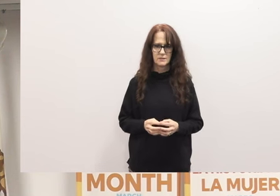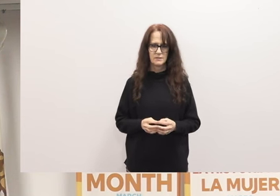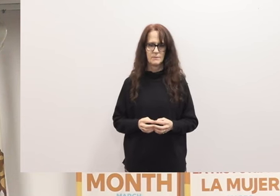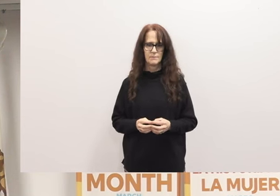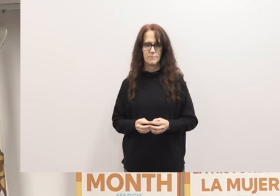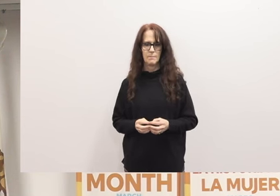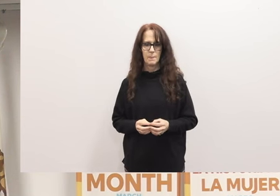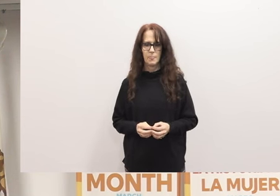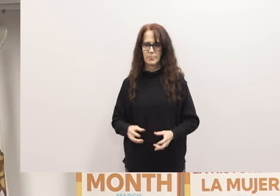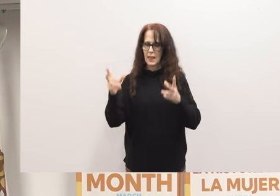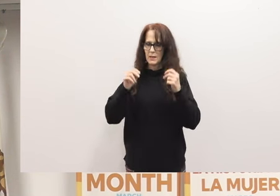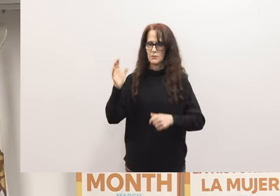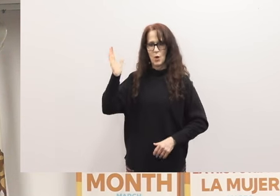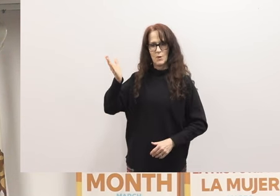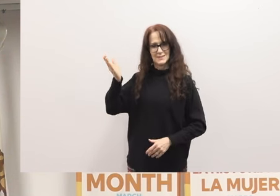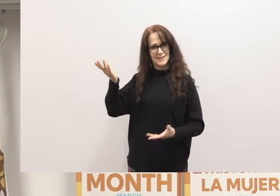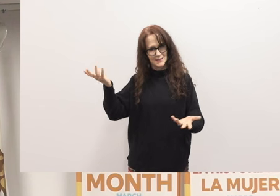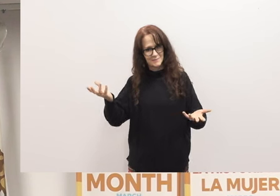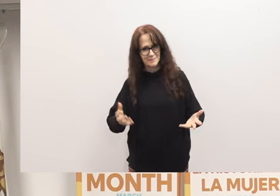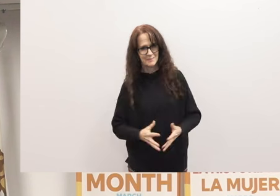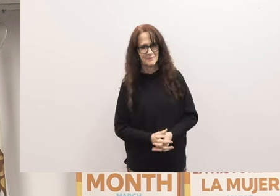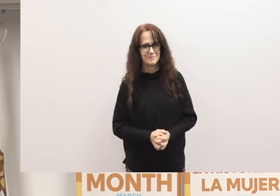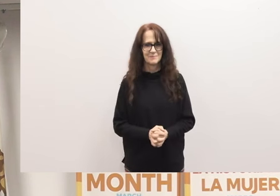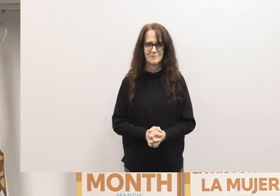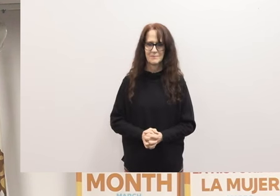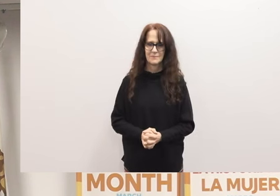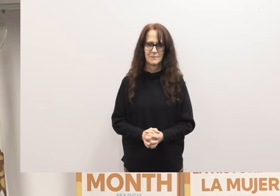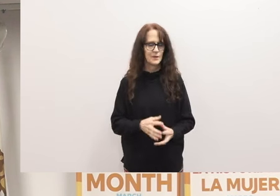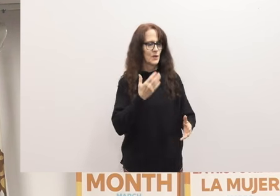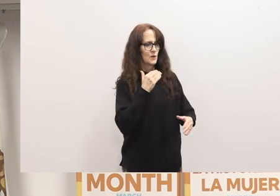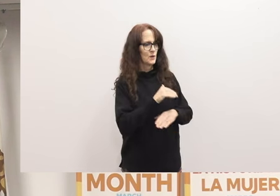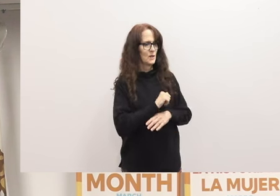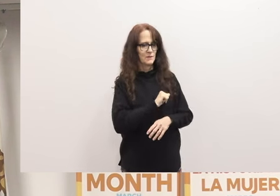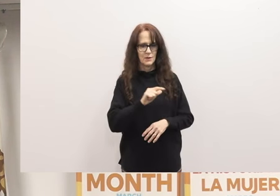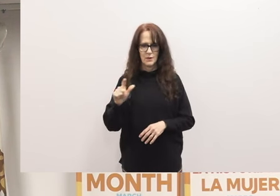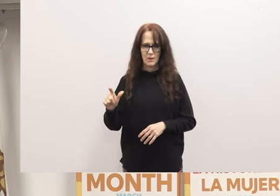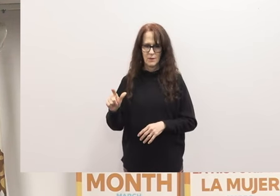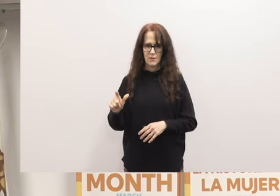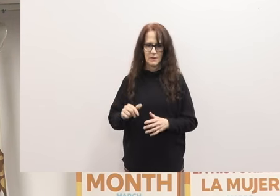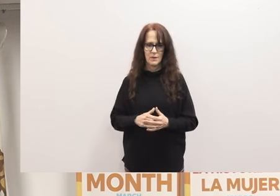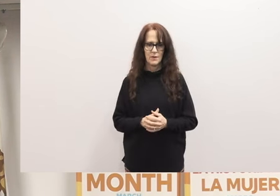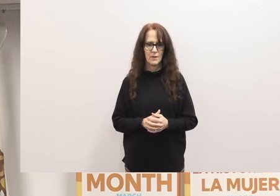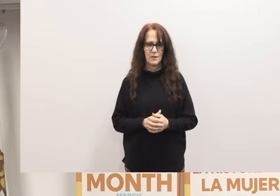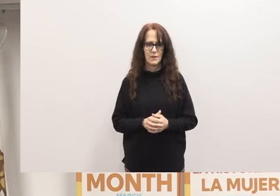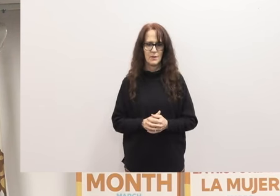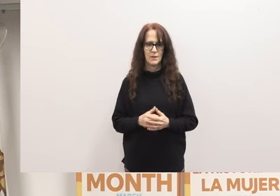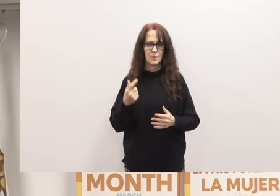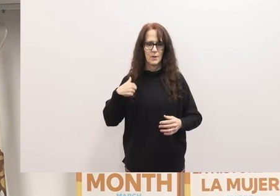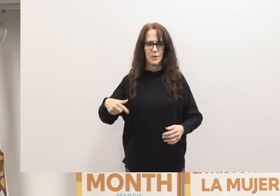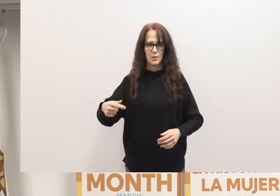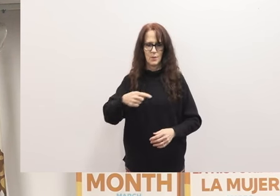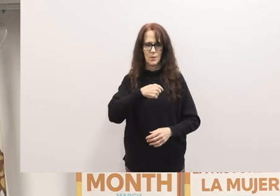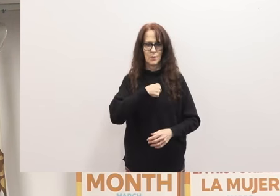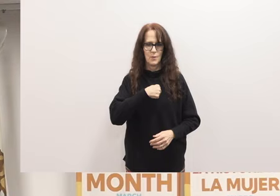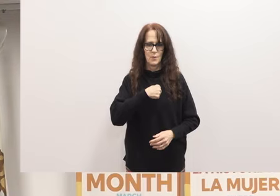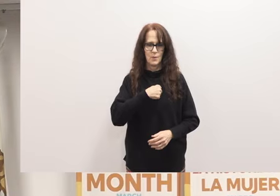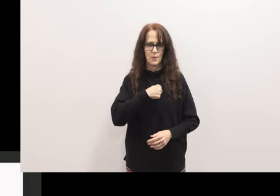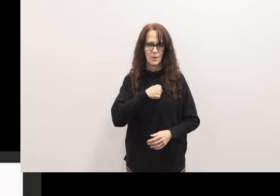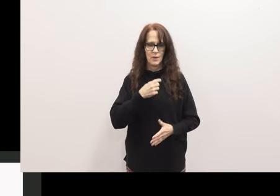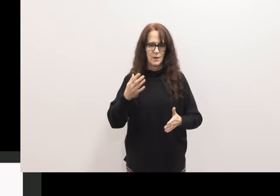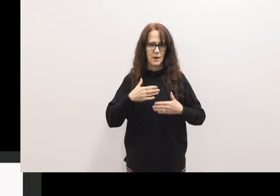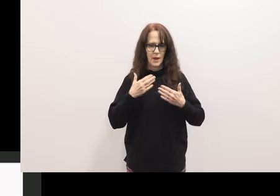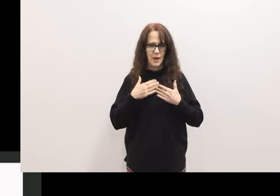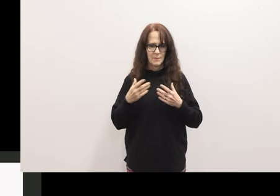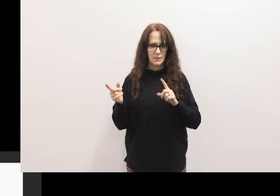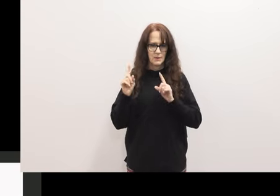we'll listen to our presentation. All right, well, good evening, everybody. So we are really happy to come